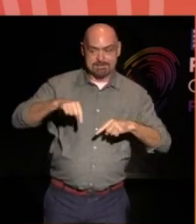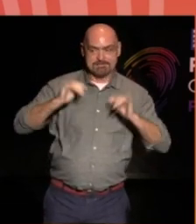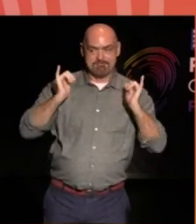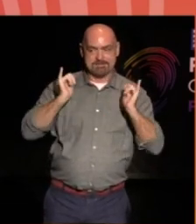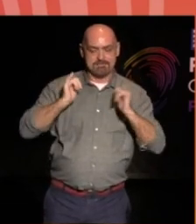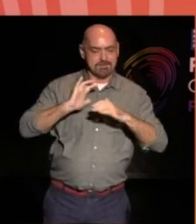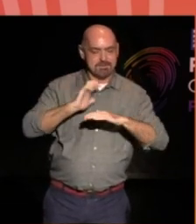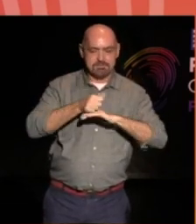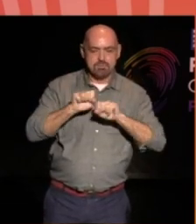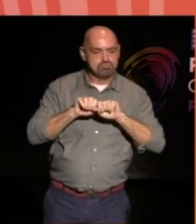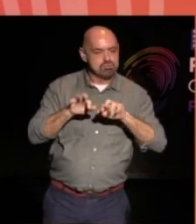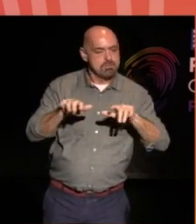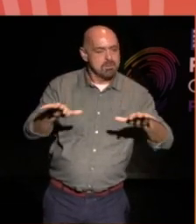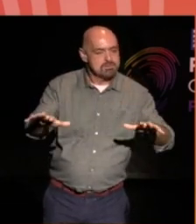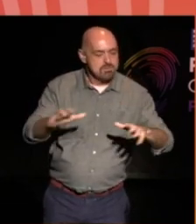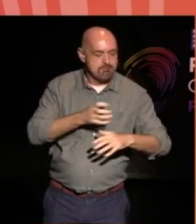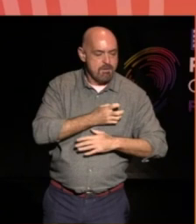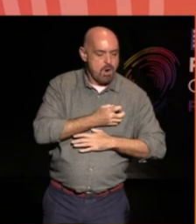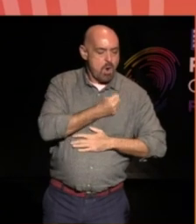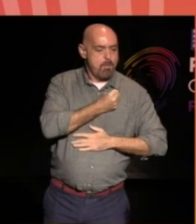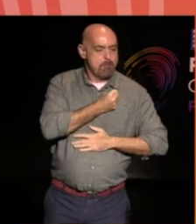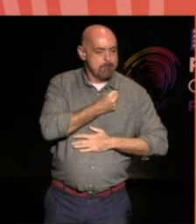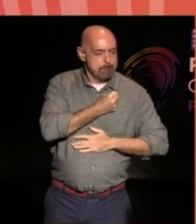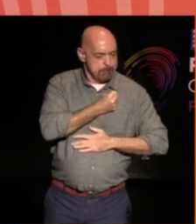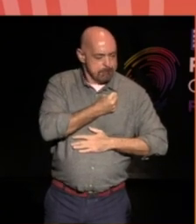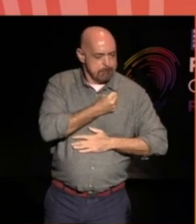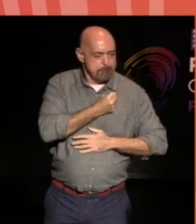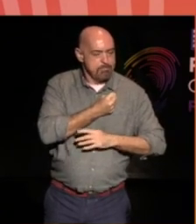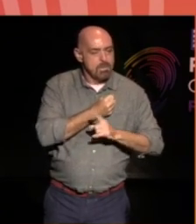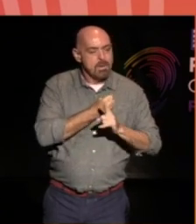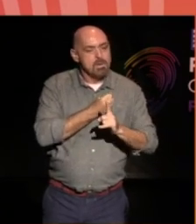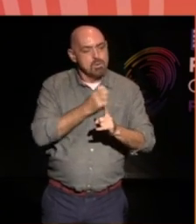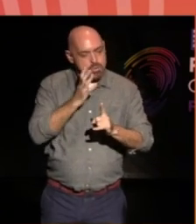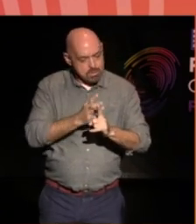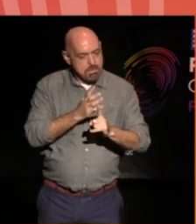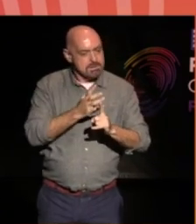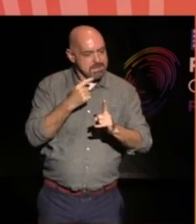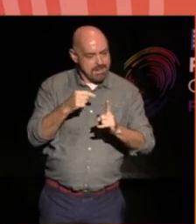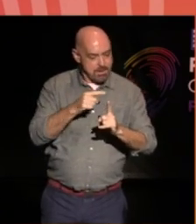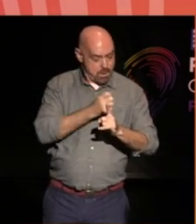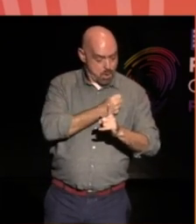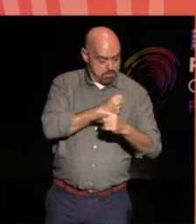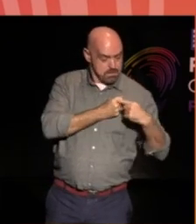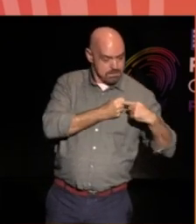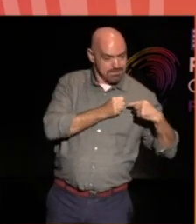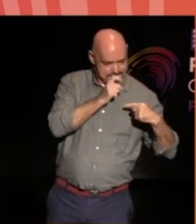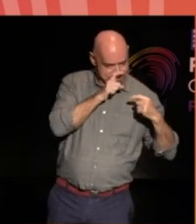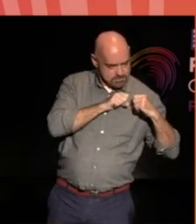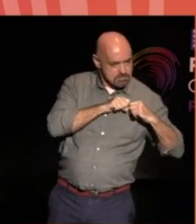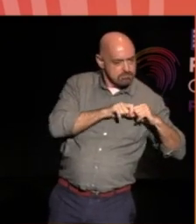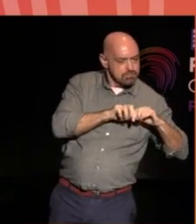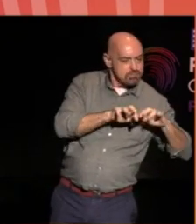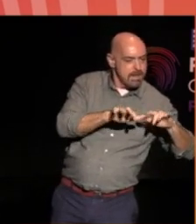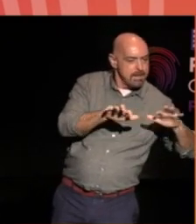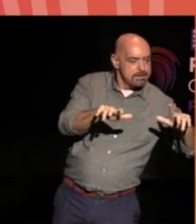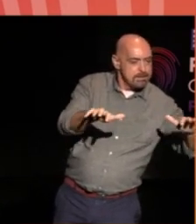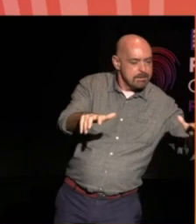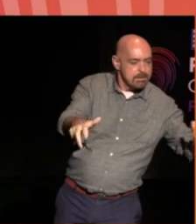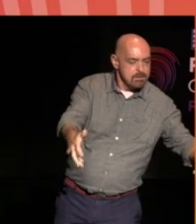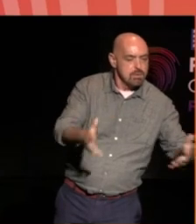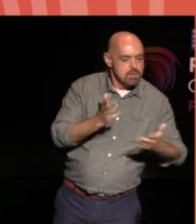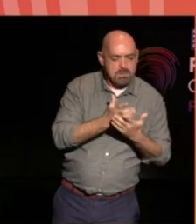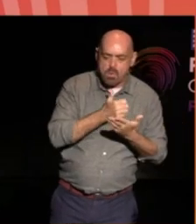around this idea of ripples of hope, that you must allow that hope can spread and you must always invest in